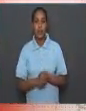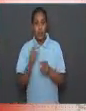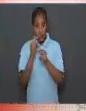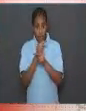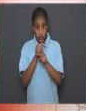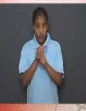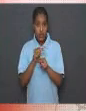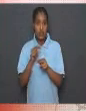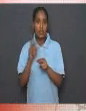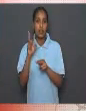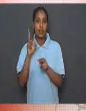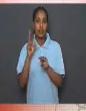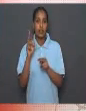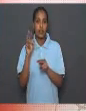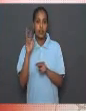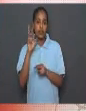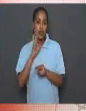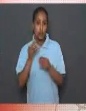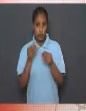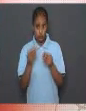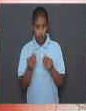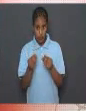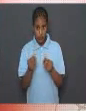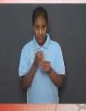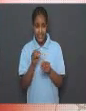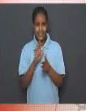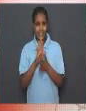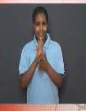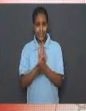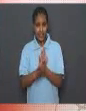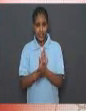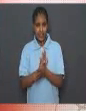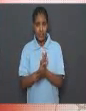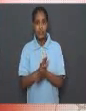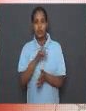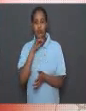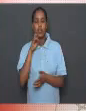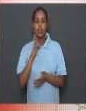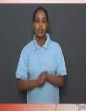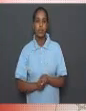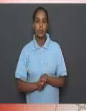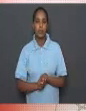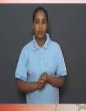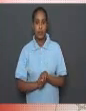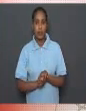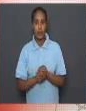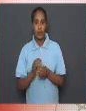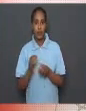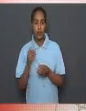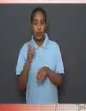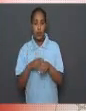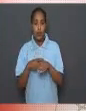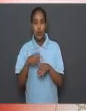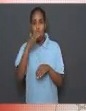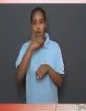Natural rubber is a soft and sticky solid. It softens in